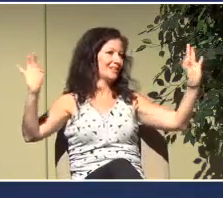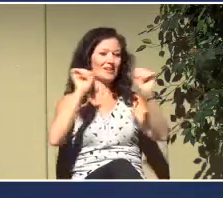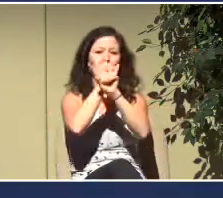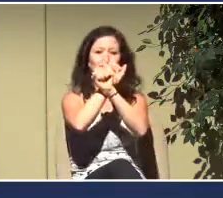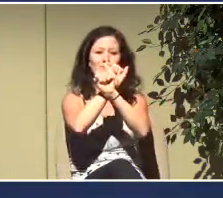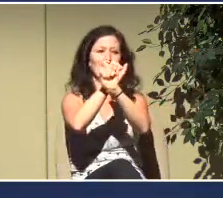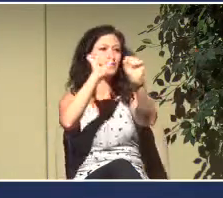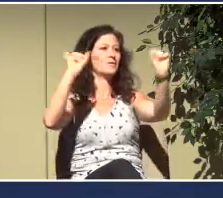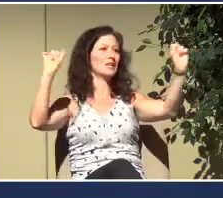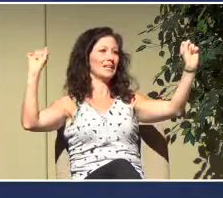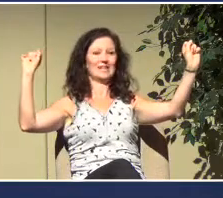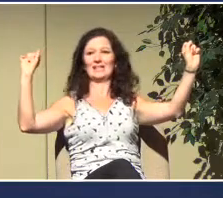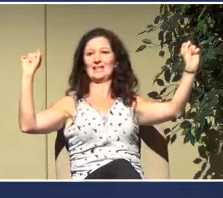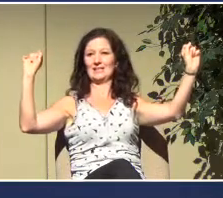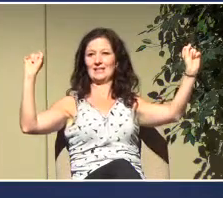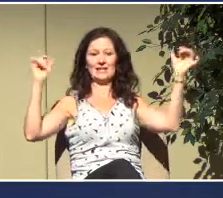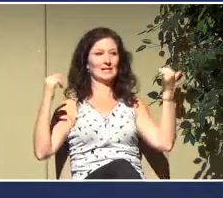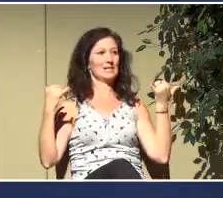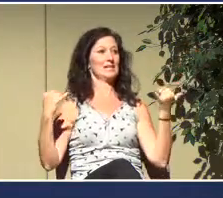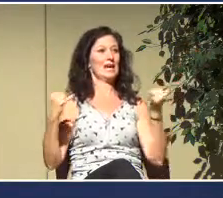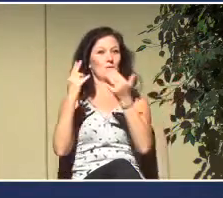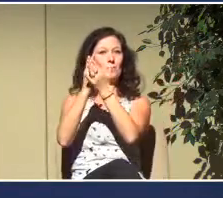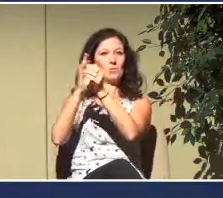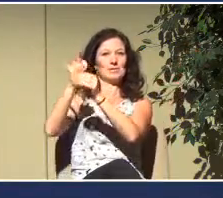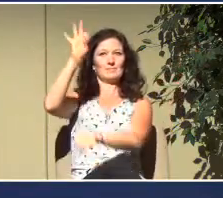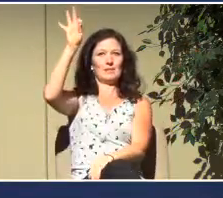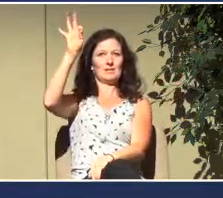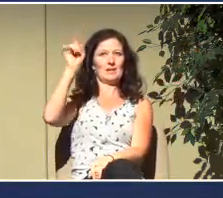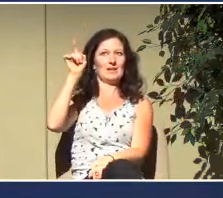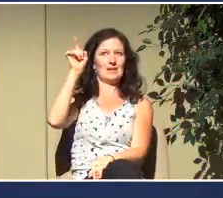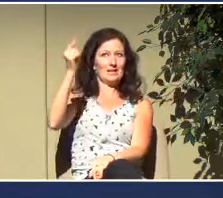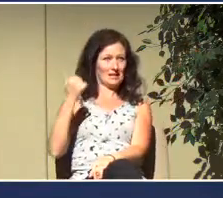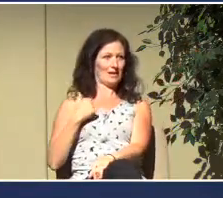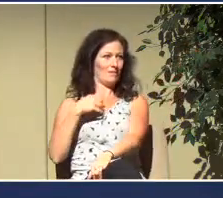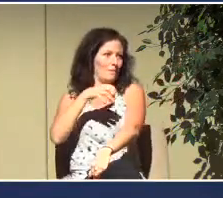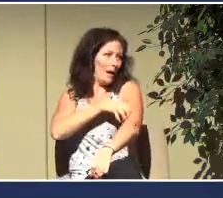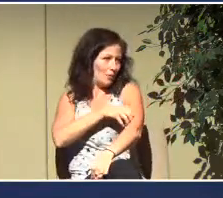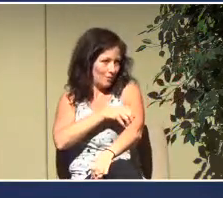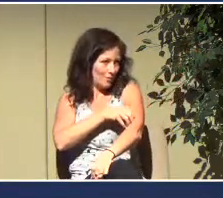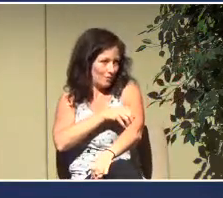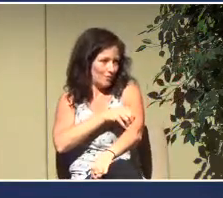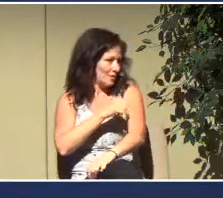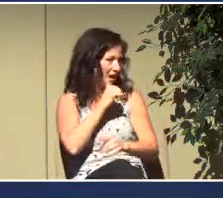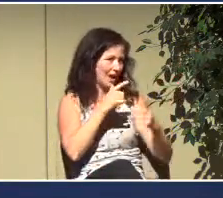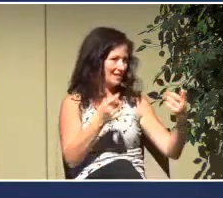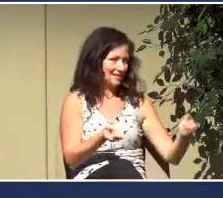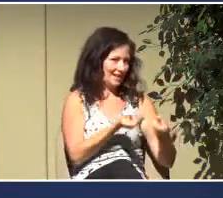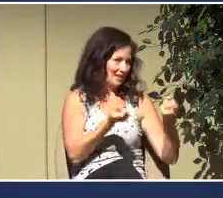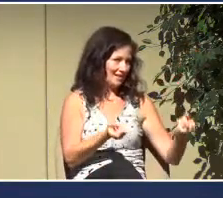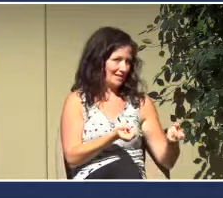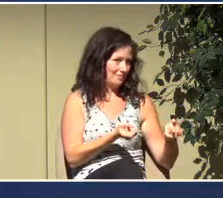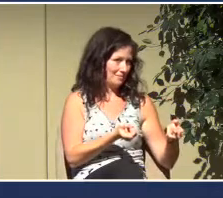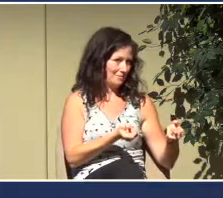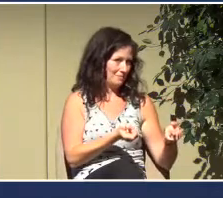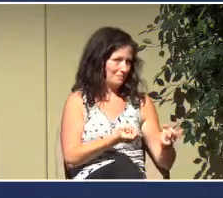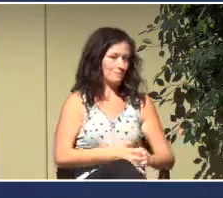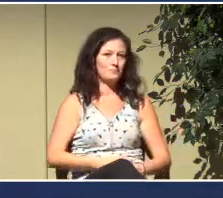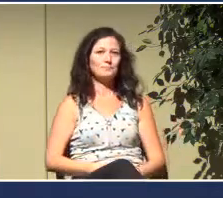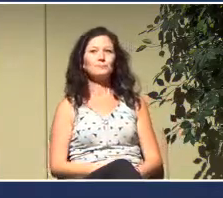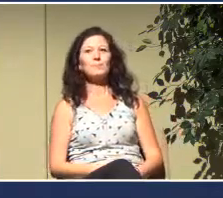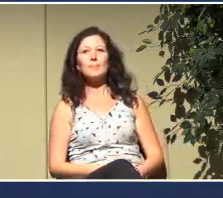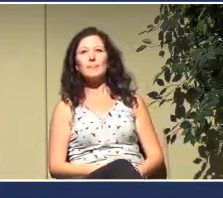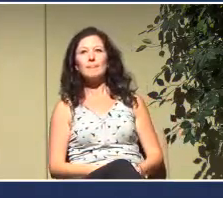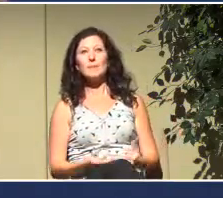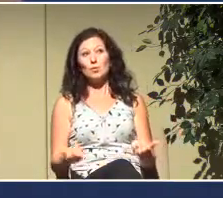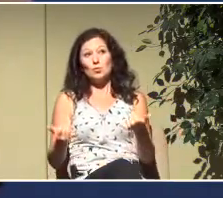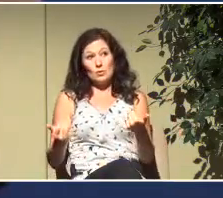in the freedom and the power of the Holy Spirit. That's what Romans 8 has said up to this point. Okay? So today we're going to